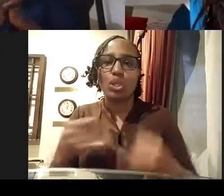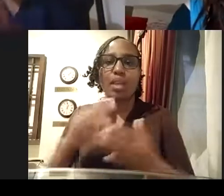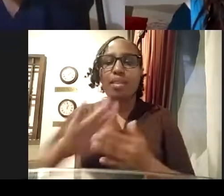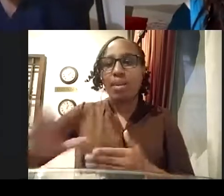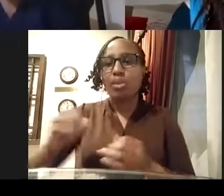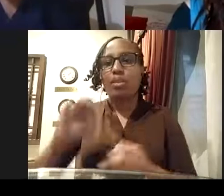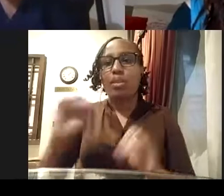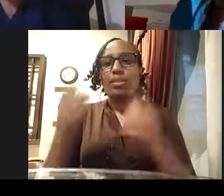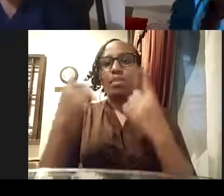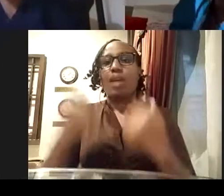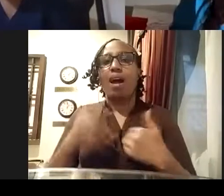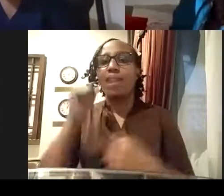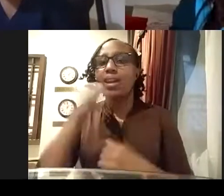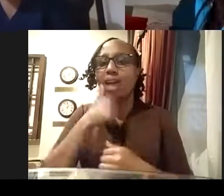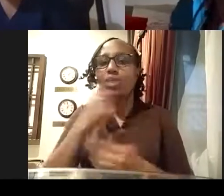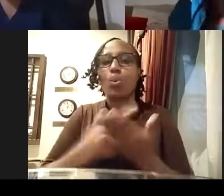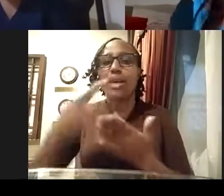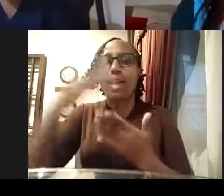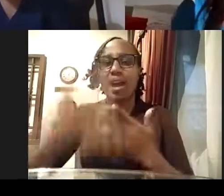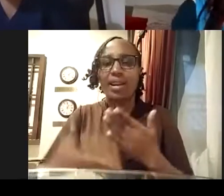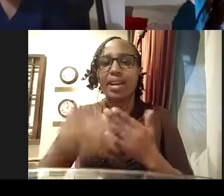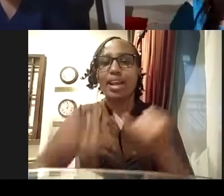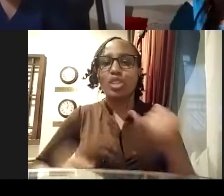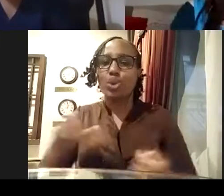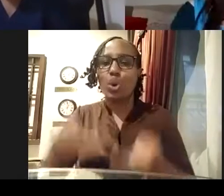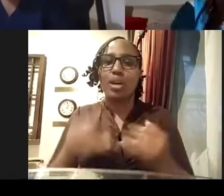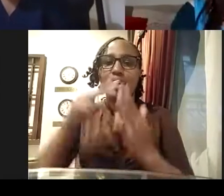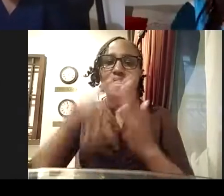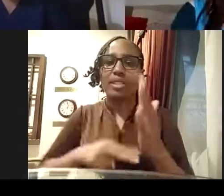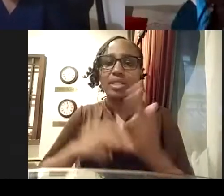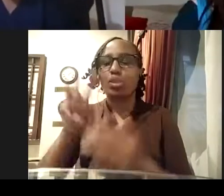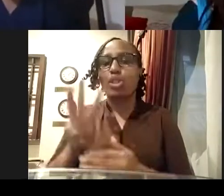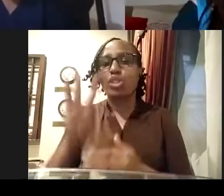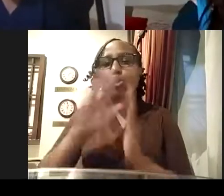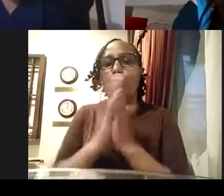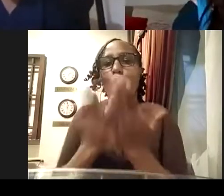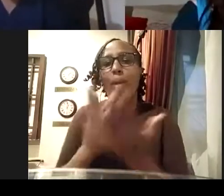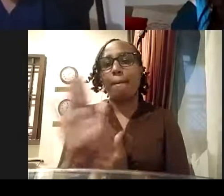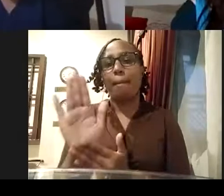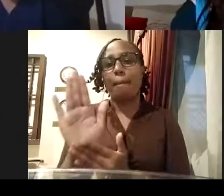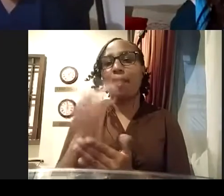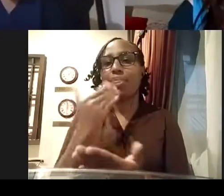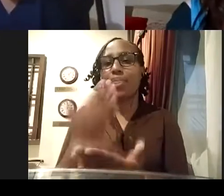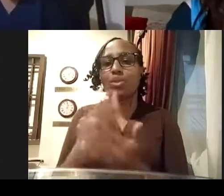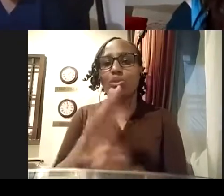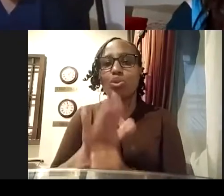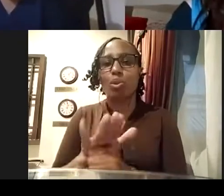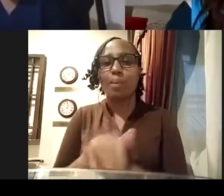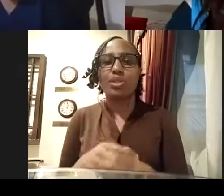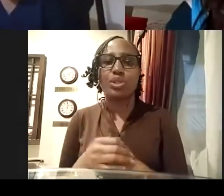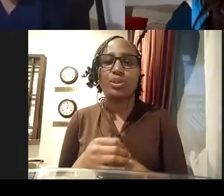weekend. And I enjoy reading Wanjiru's book. So thank you so, so much to